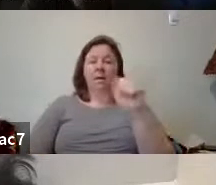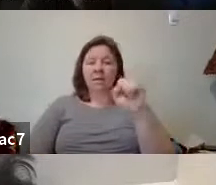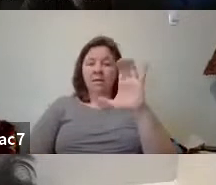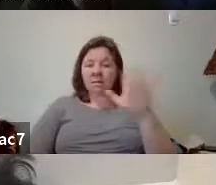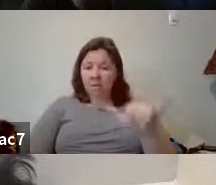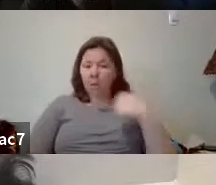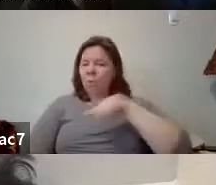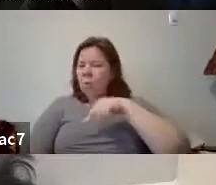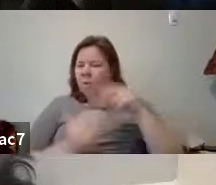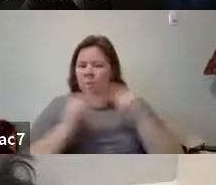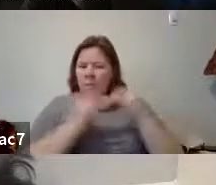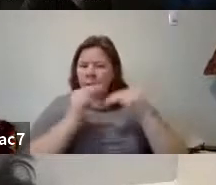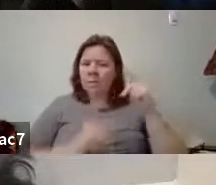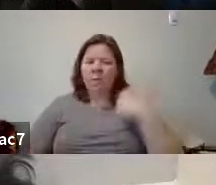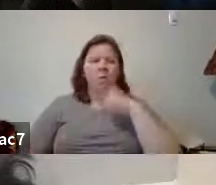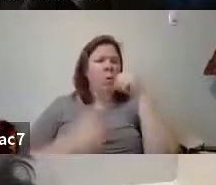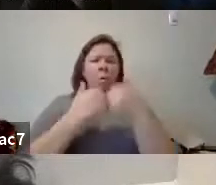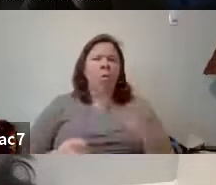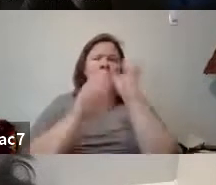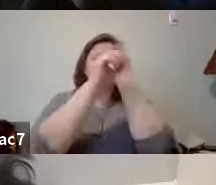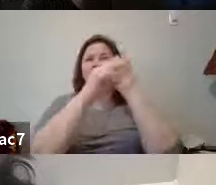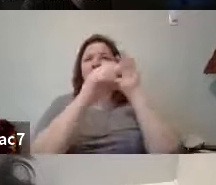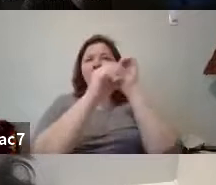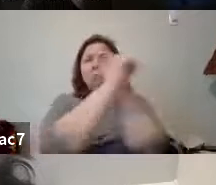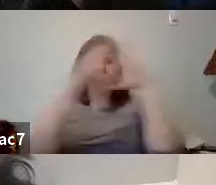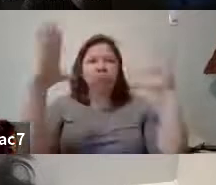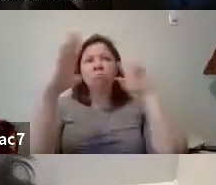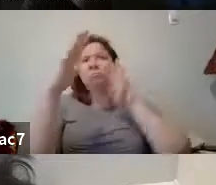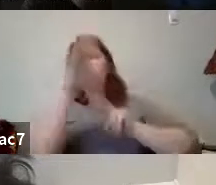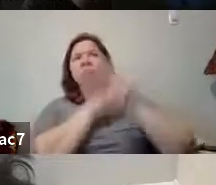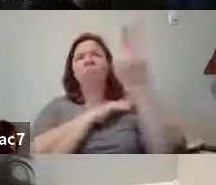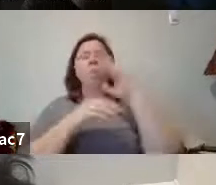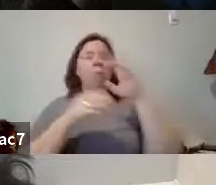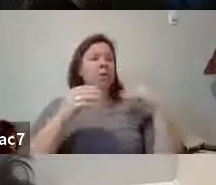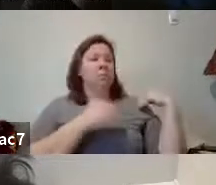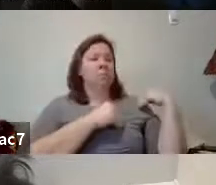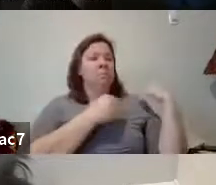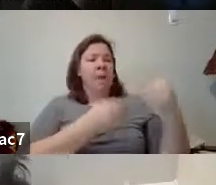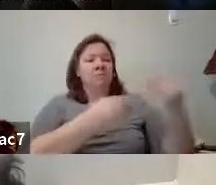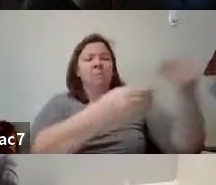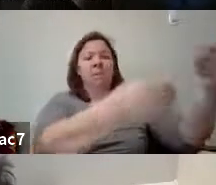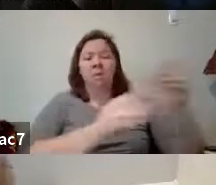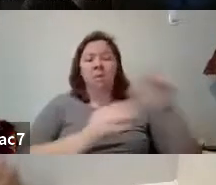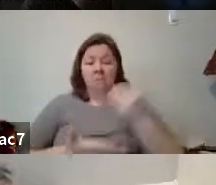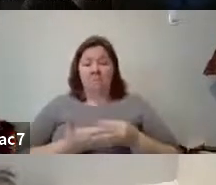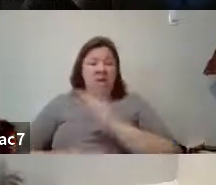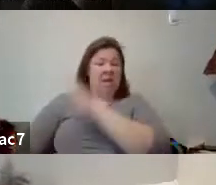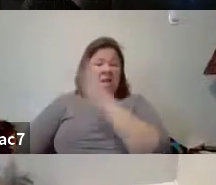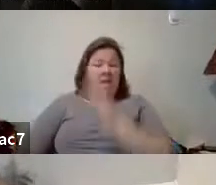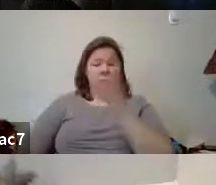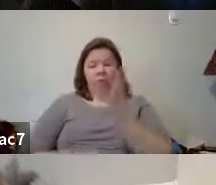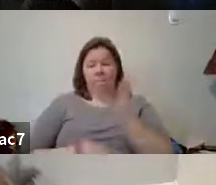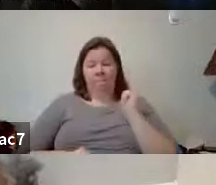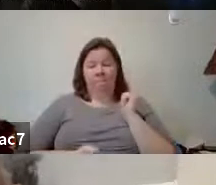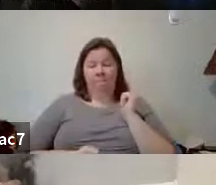so don't lose the sight of the fact that what you're doing now is going to go on for generations. This money never ends. This will be